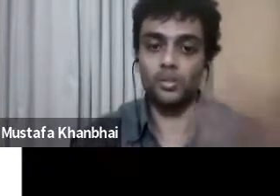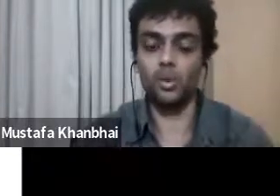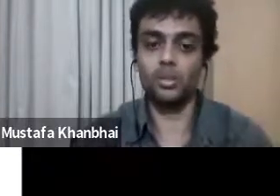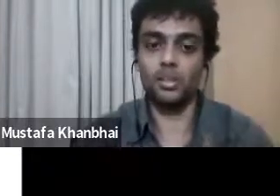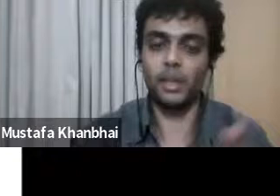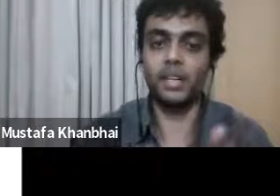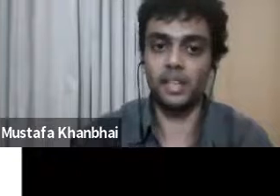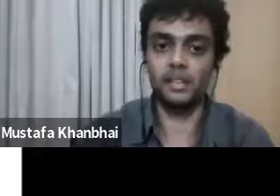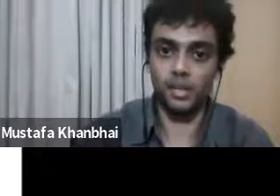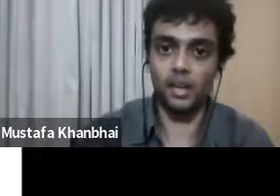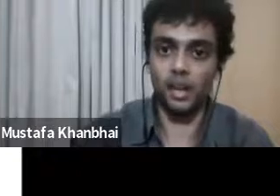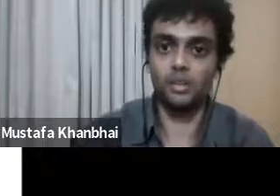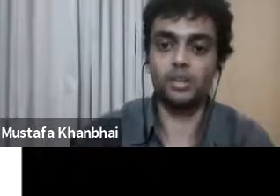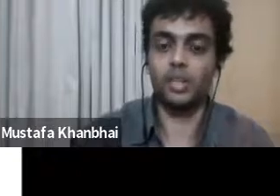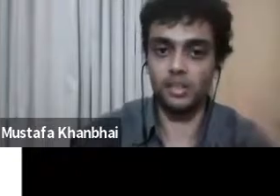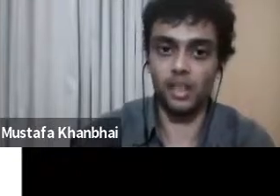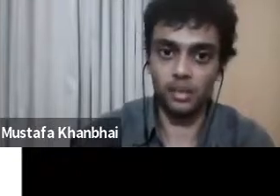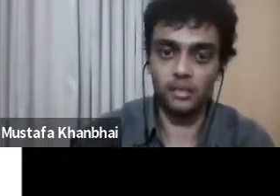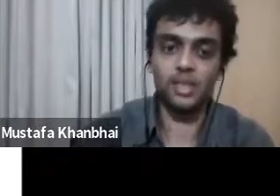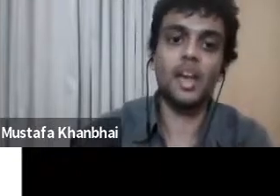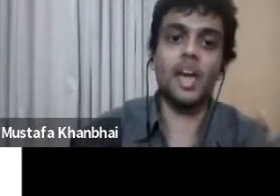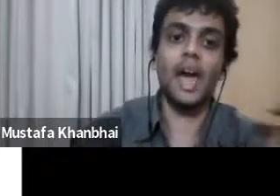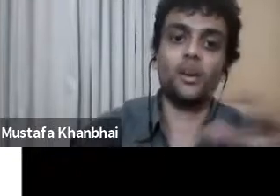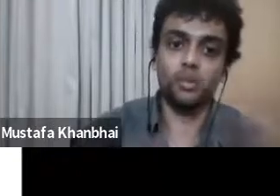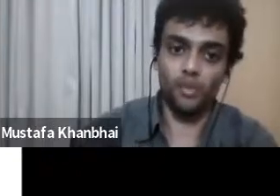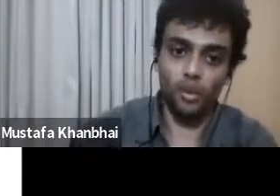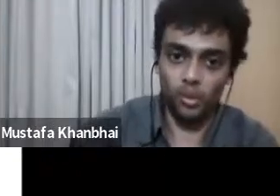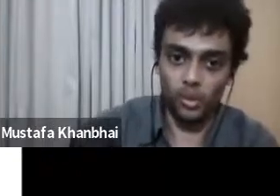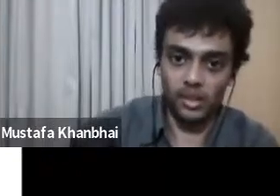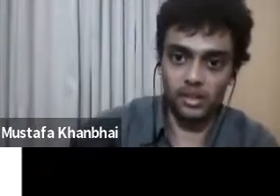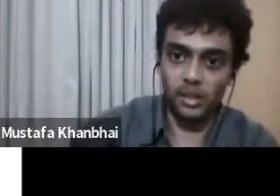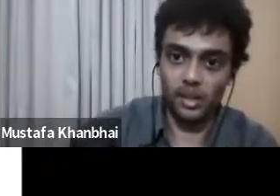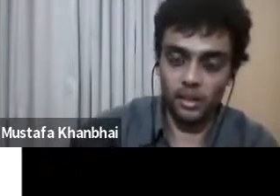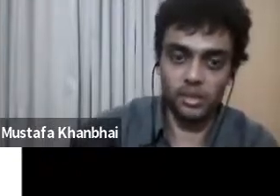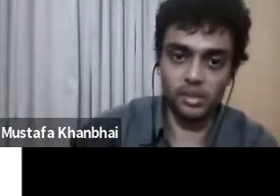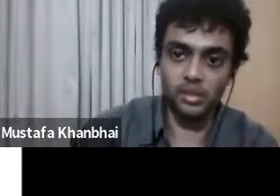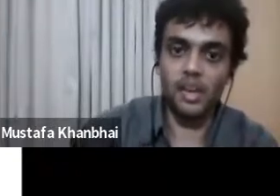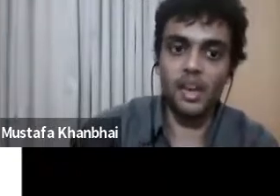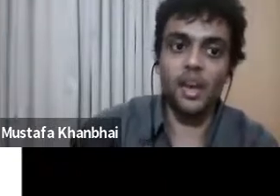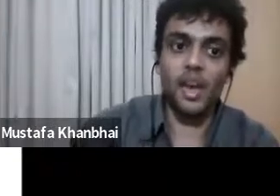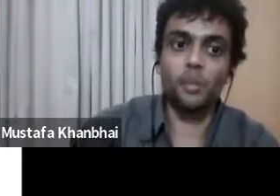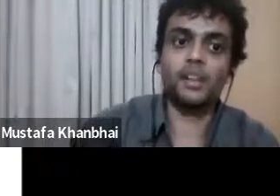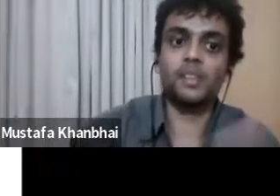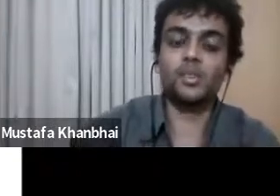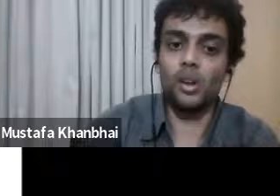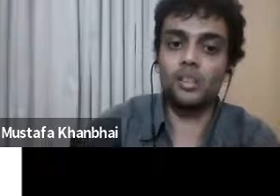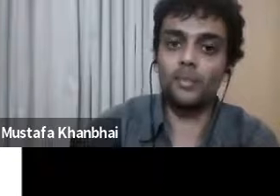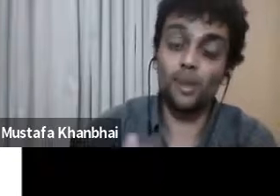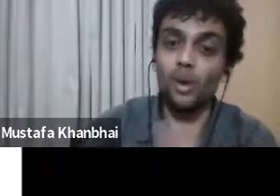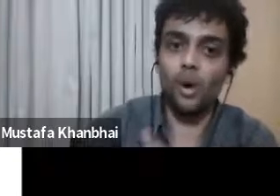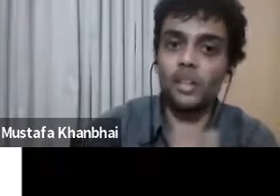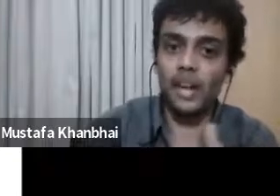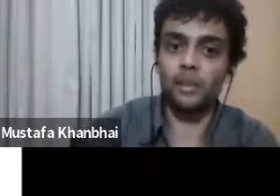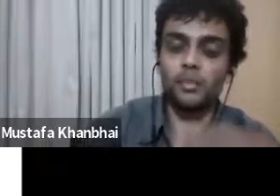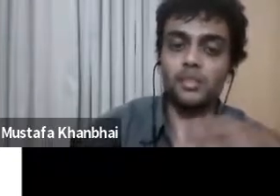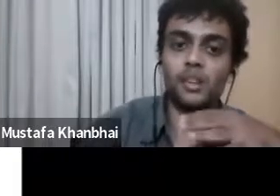naturally made a lot of scrolls depicting Santal culture and Santal beliefs, and also performed with these images. But scholars have,